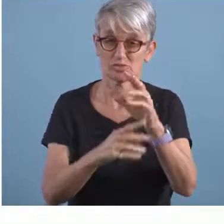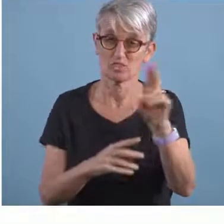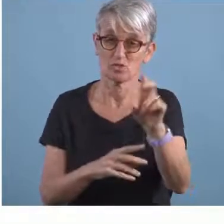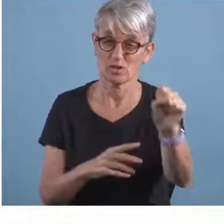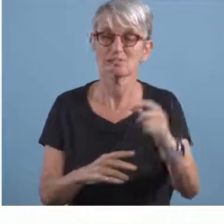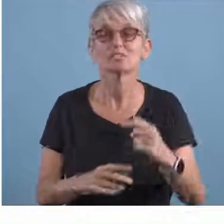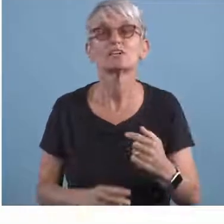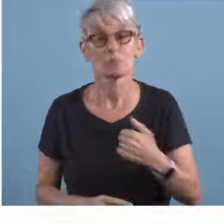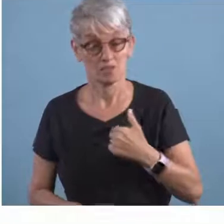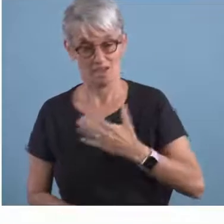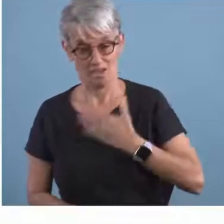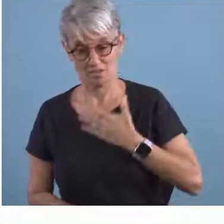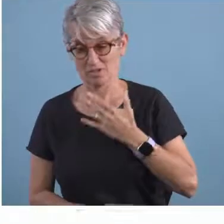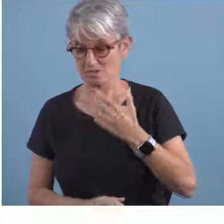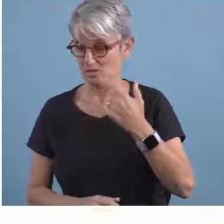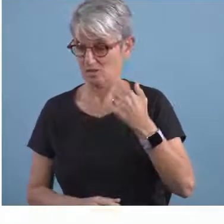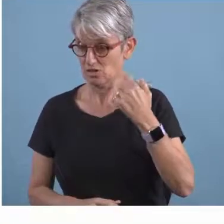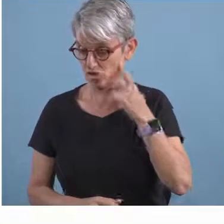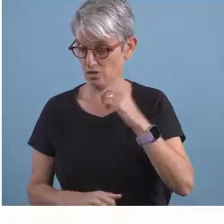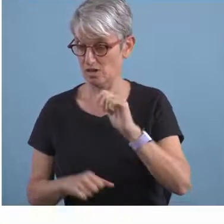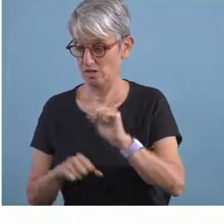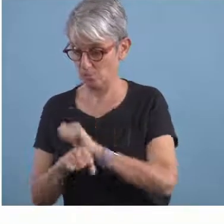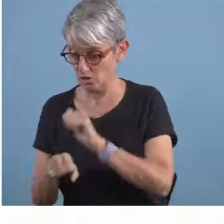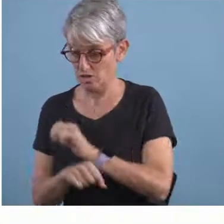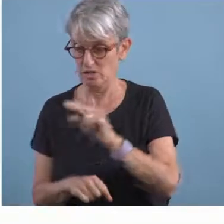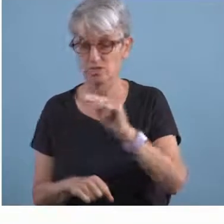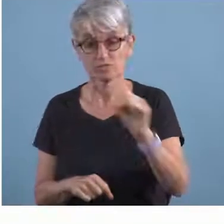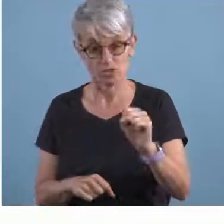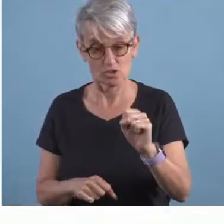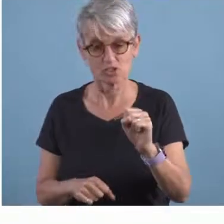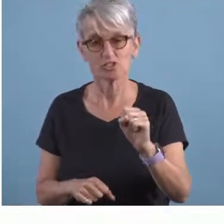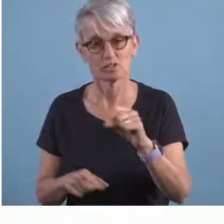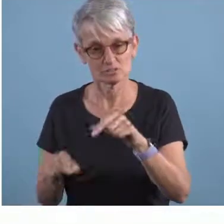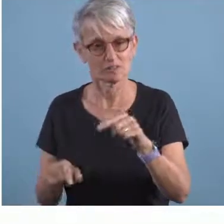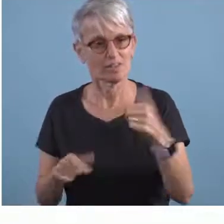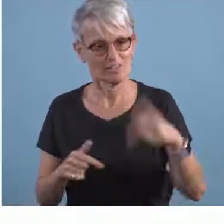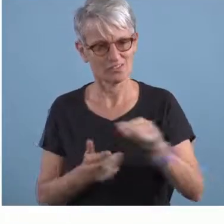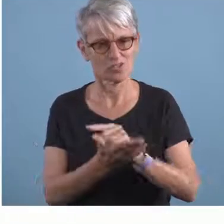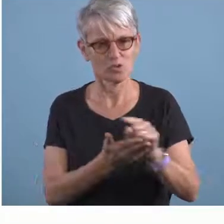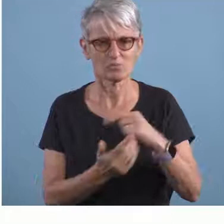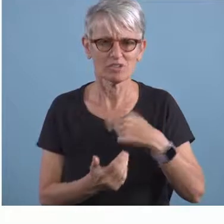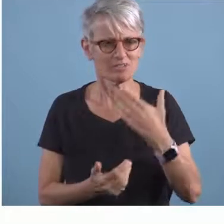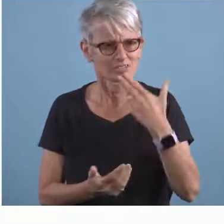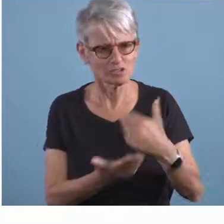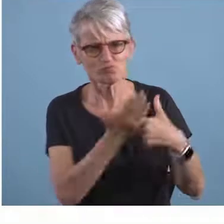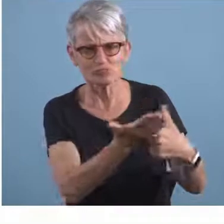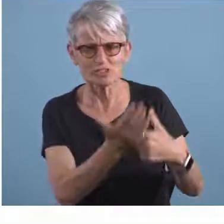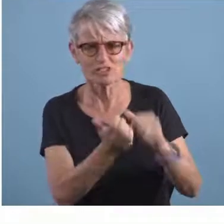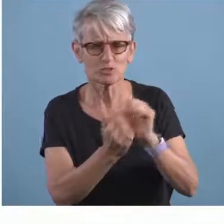Alberta and also Nova Scotia had a nice conversation this week with Sue Lay at